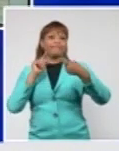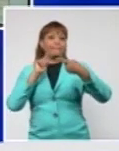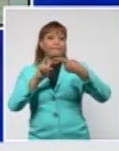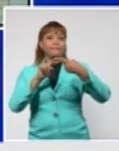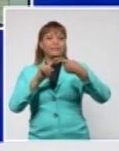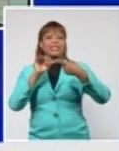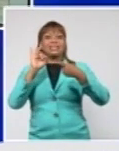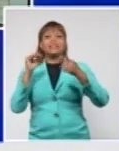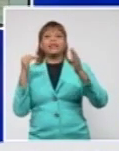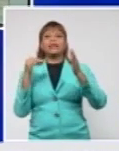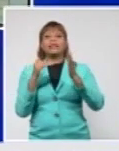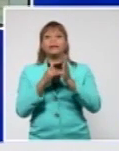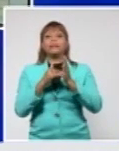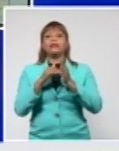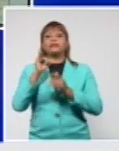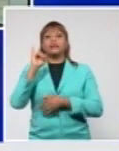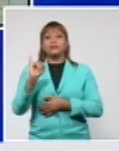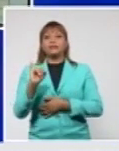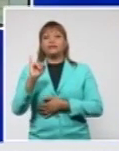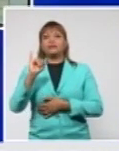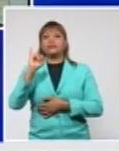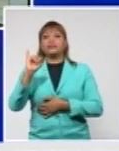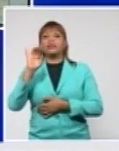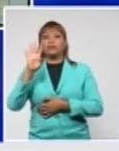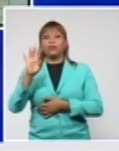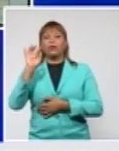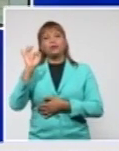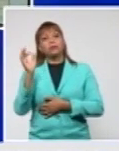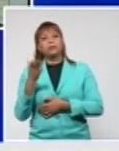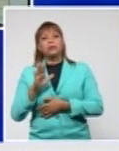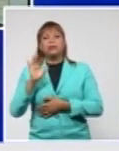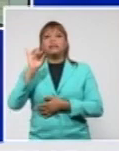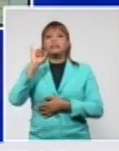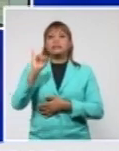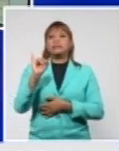7,664,676 confirmed cases and